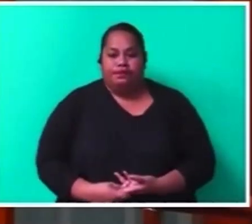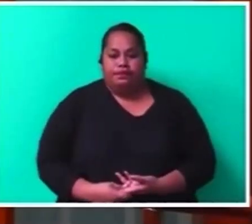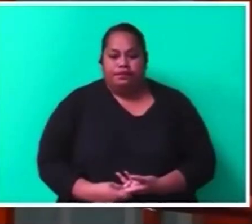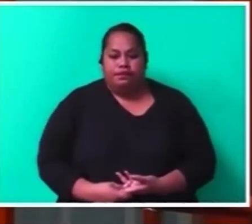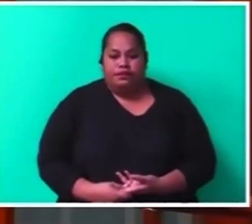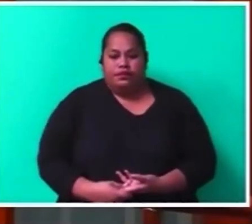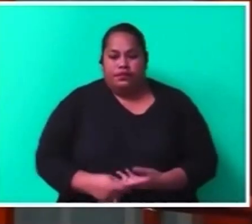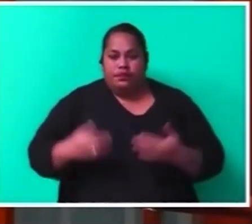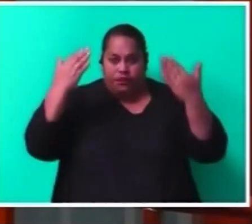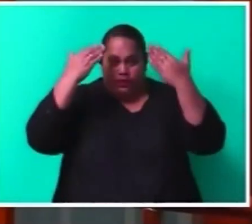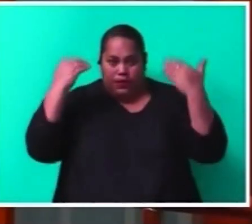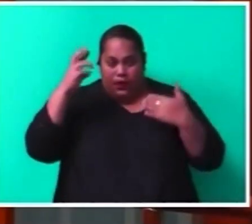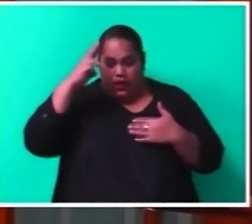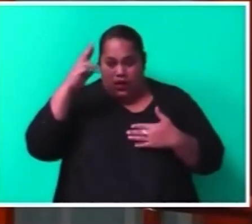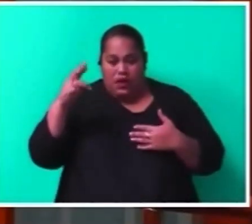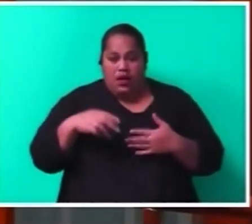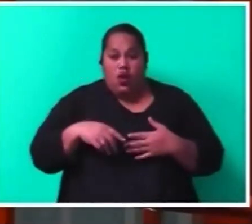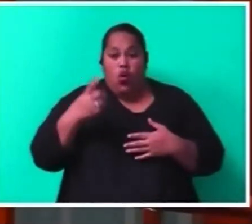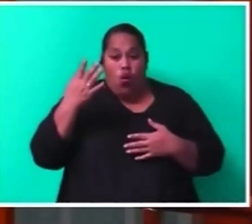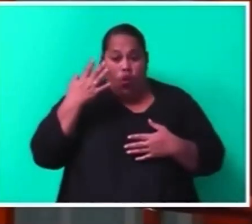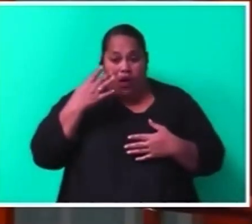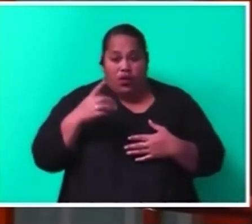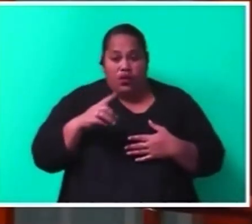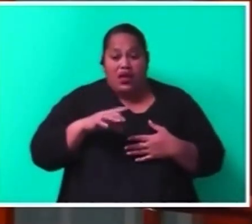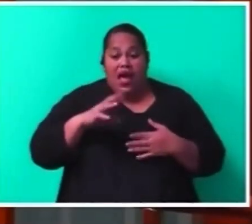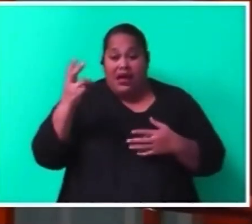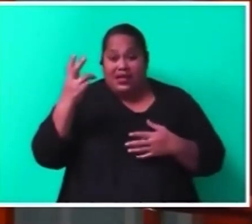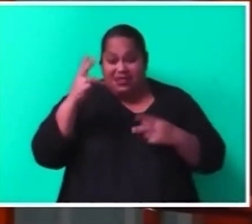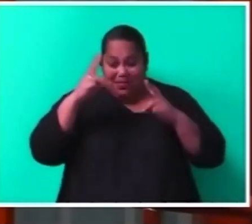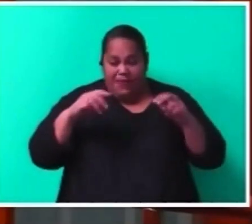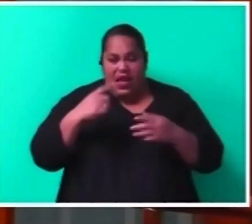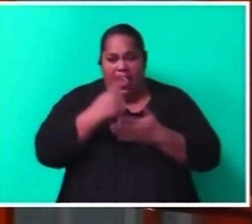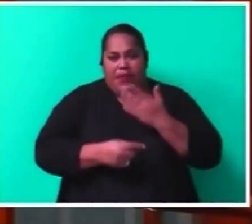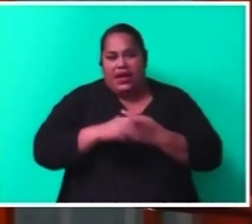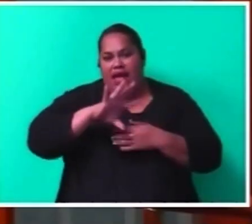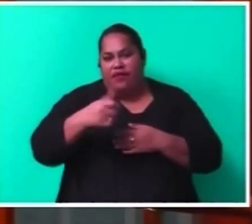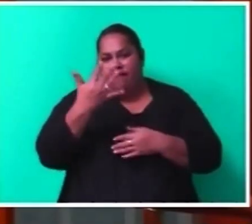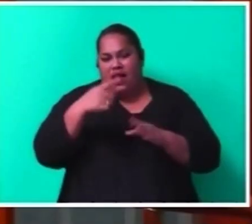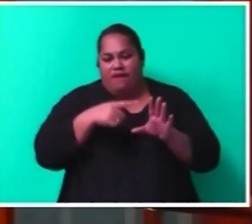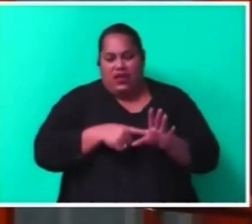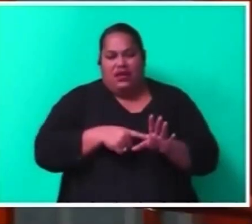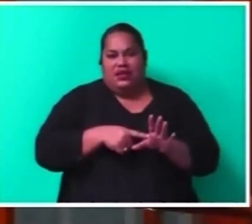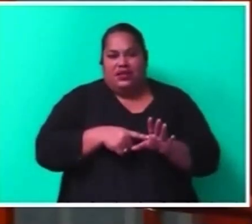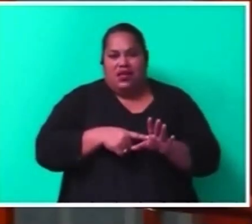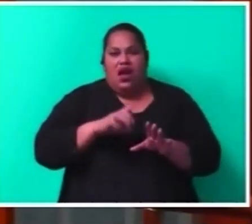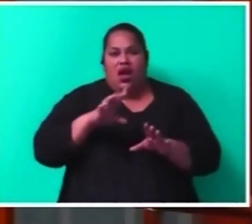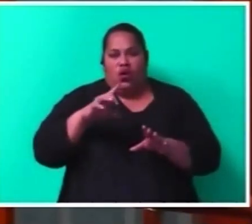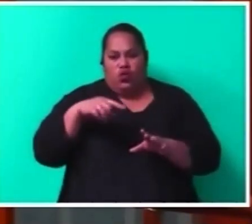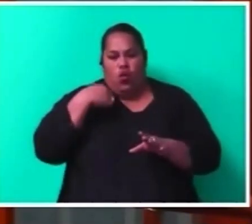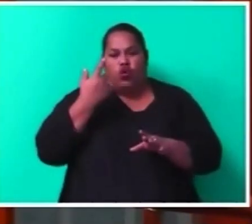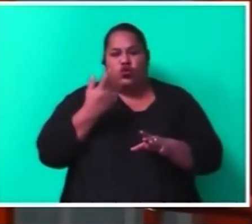Mr. Speaker, while the HIS is conducted every 5 years, our monitoring does not stop there. We track living